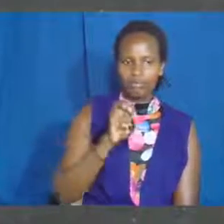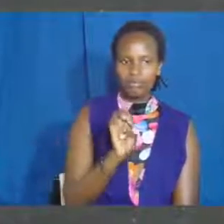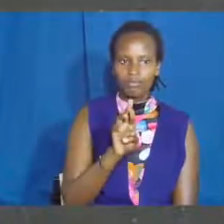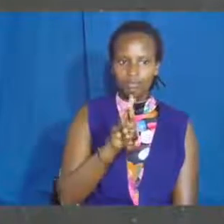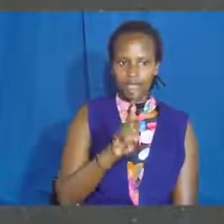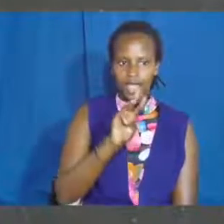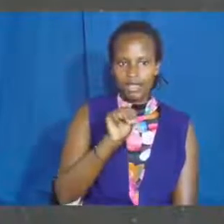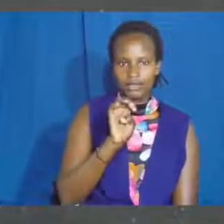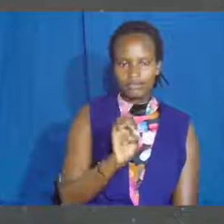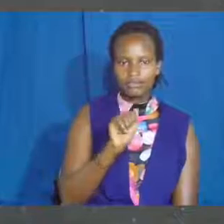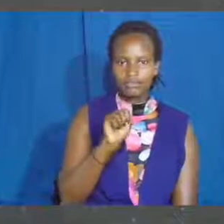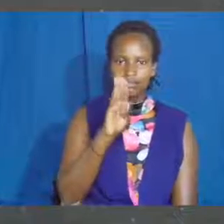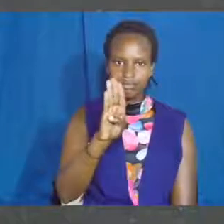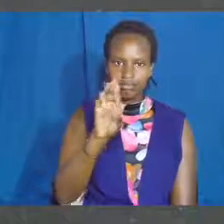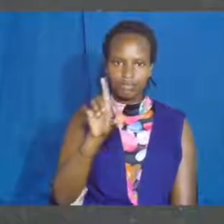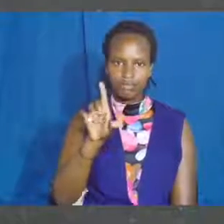is selectively permeable. If I say selectively permeable,